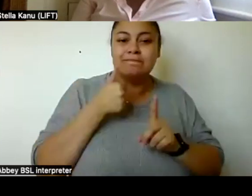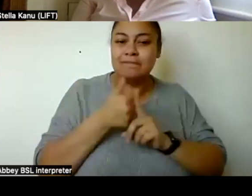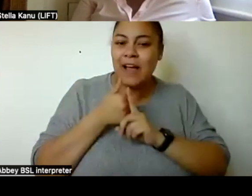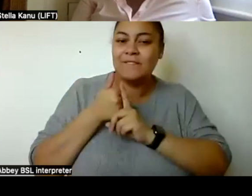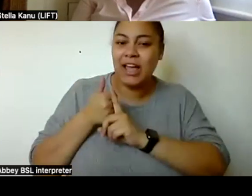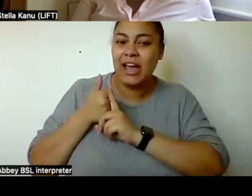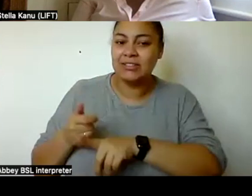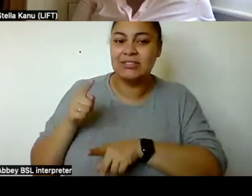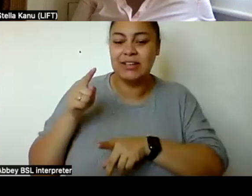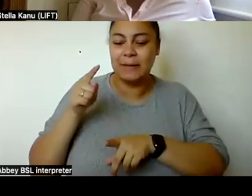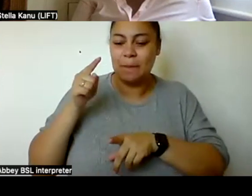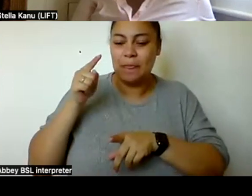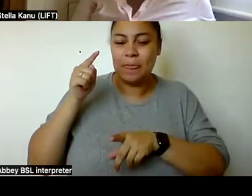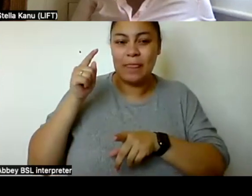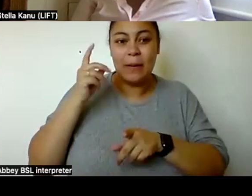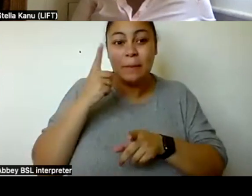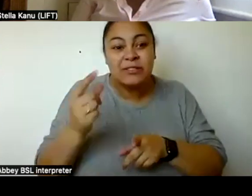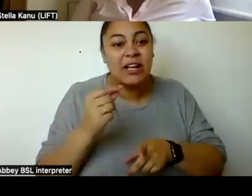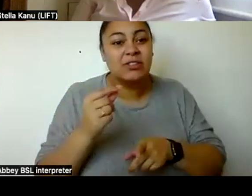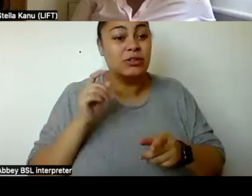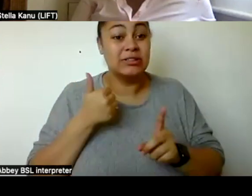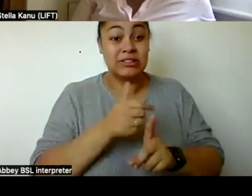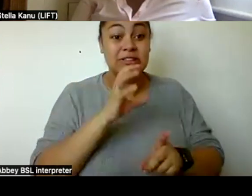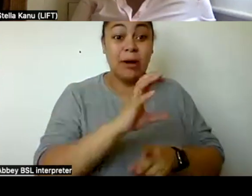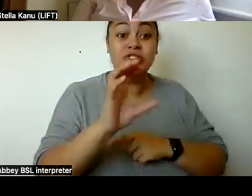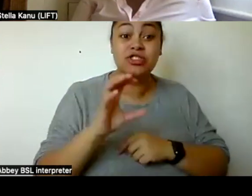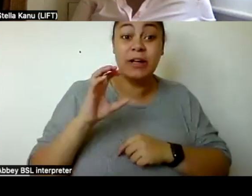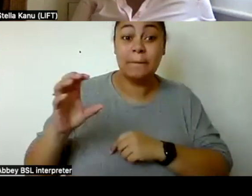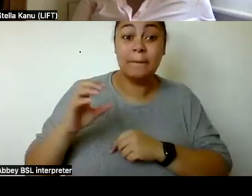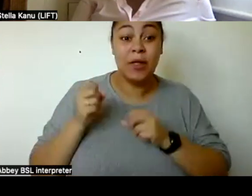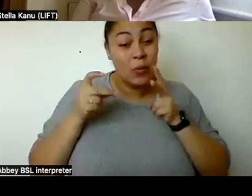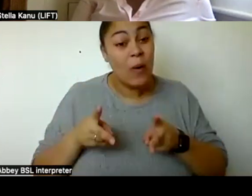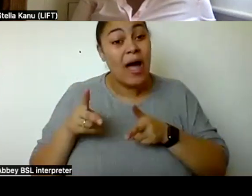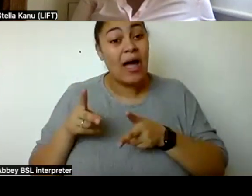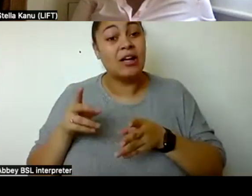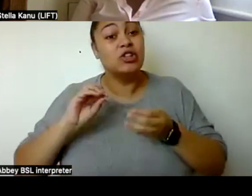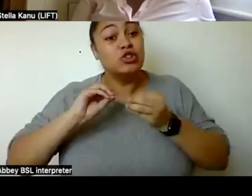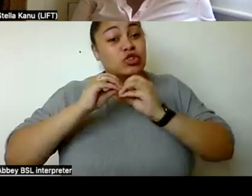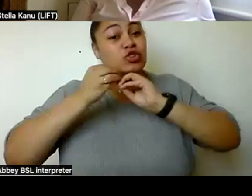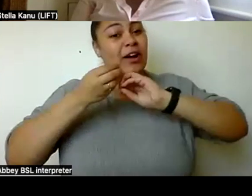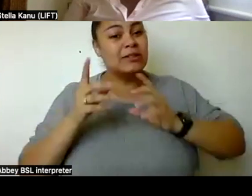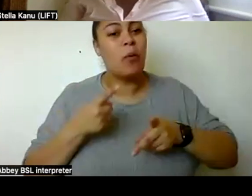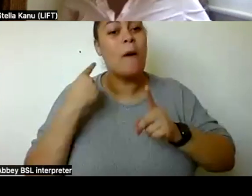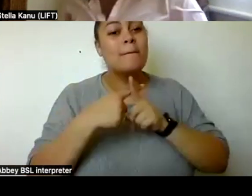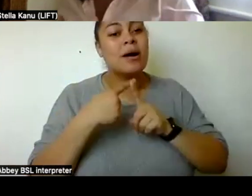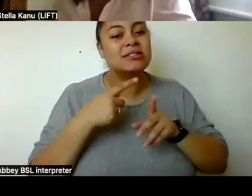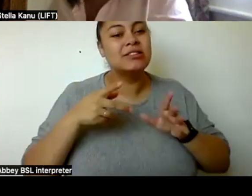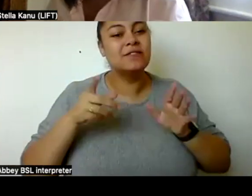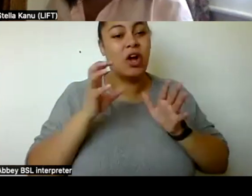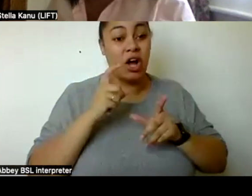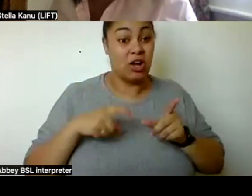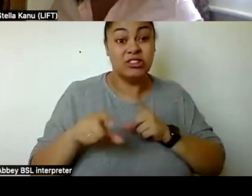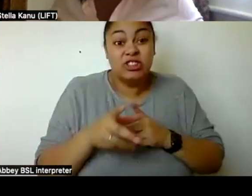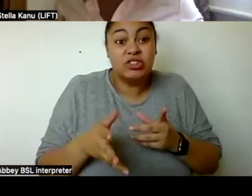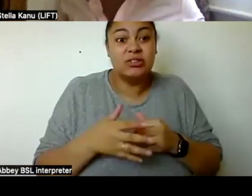the potential of sponsorship as a way of creating more positive conditions